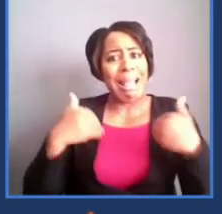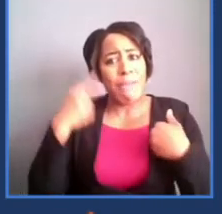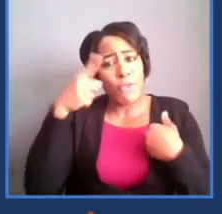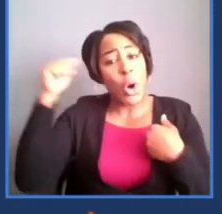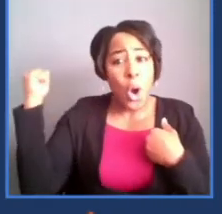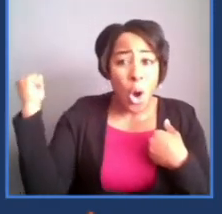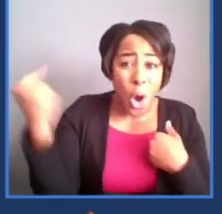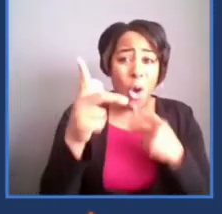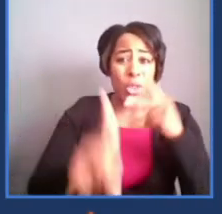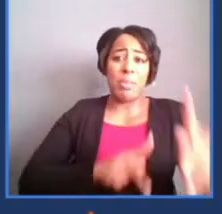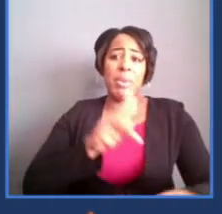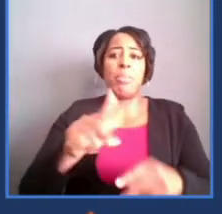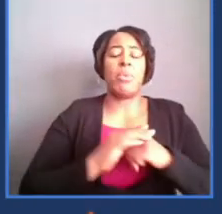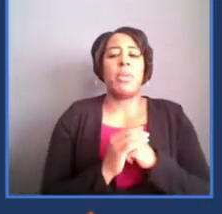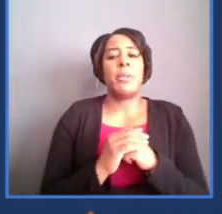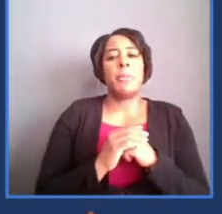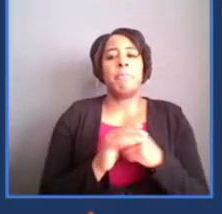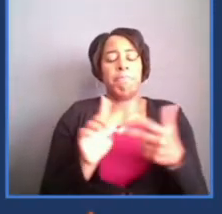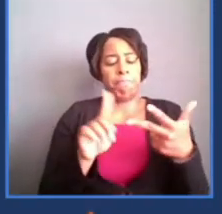Let's talk about justice, Atlanta.